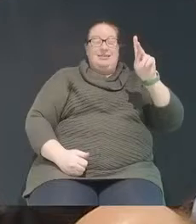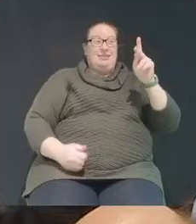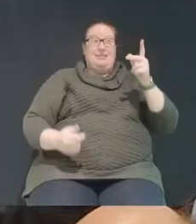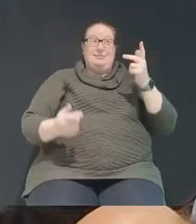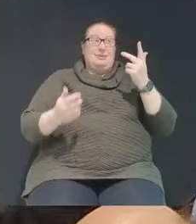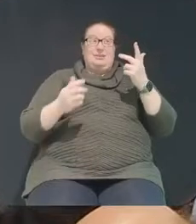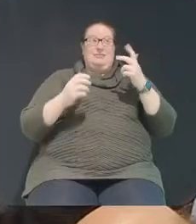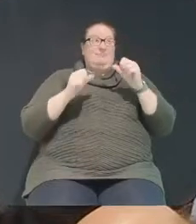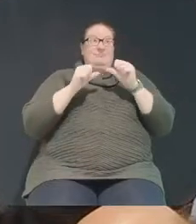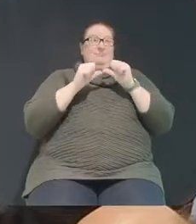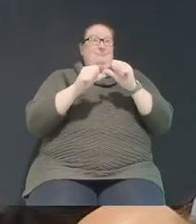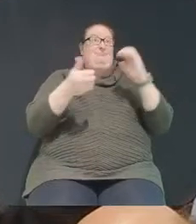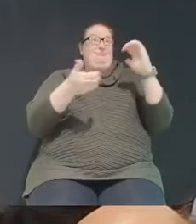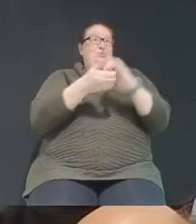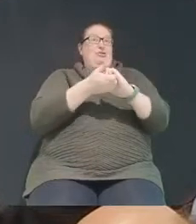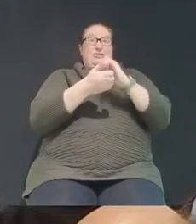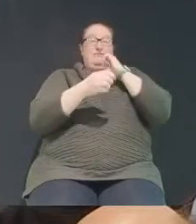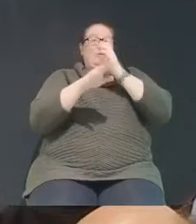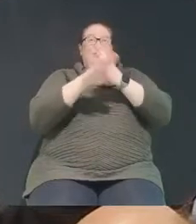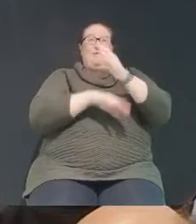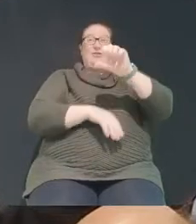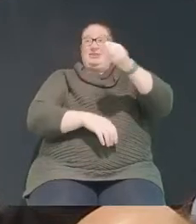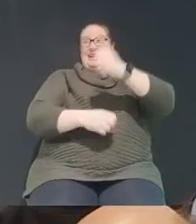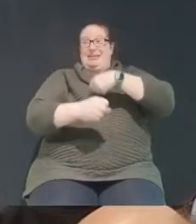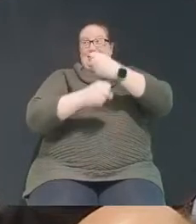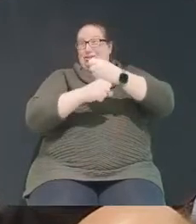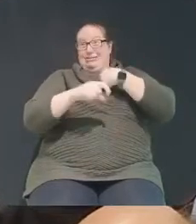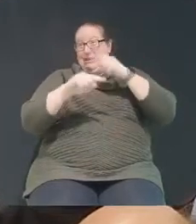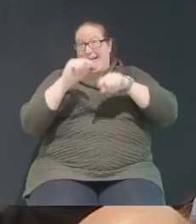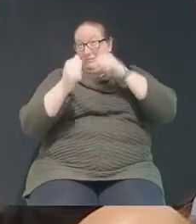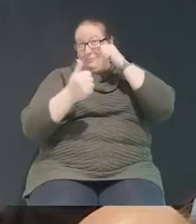a decade. I don't remember exactly how many years,